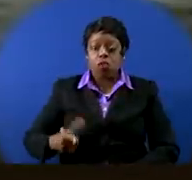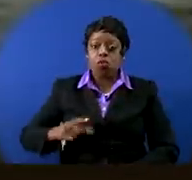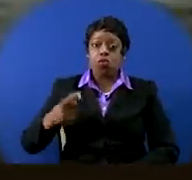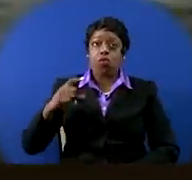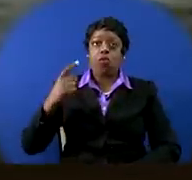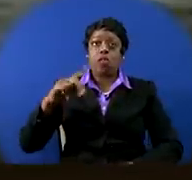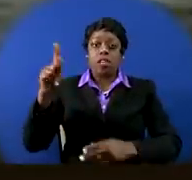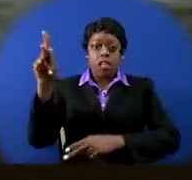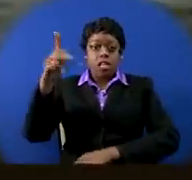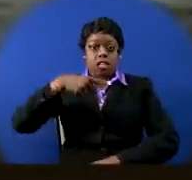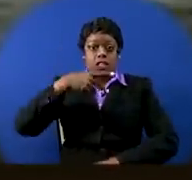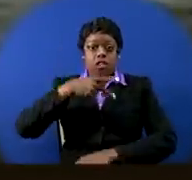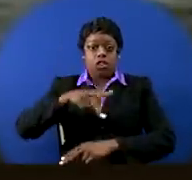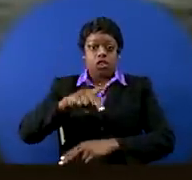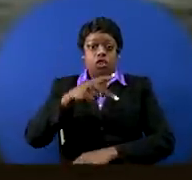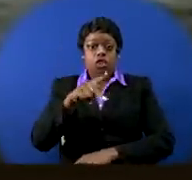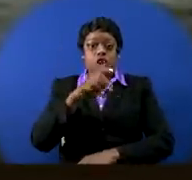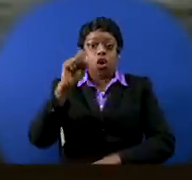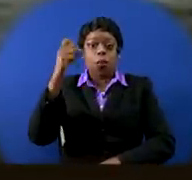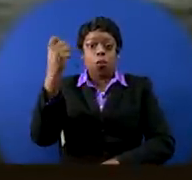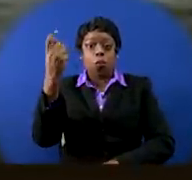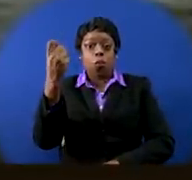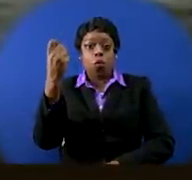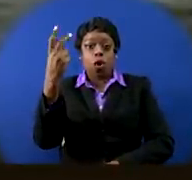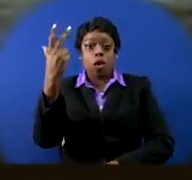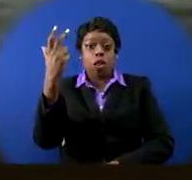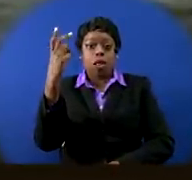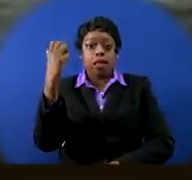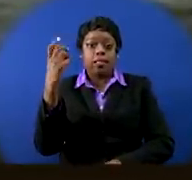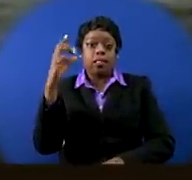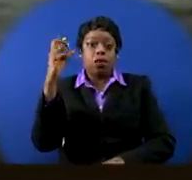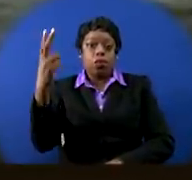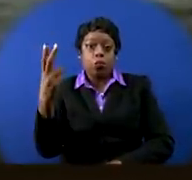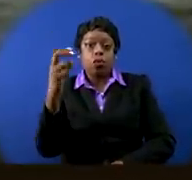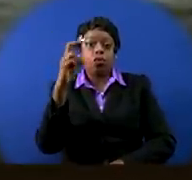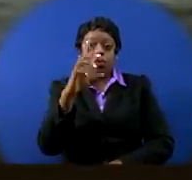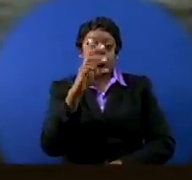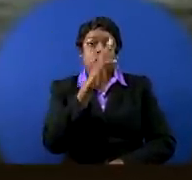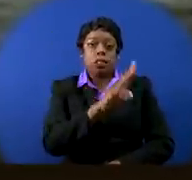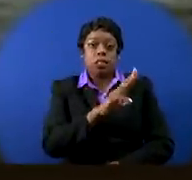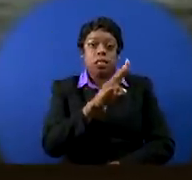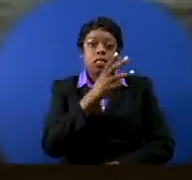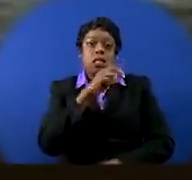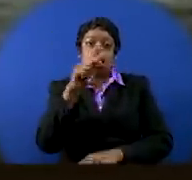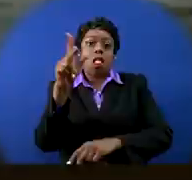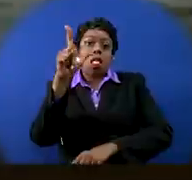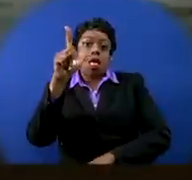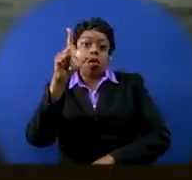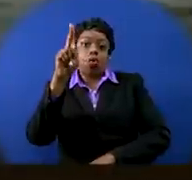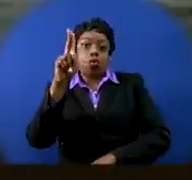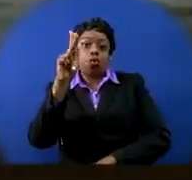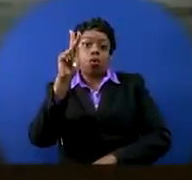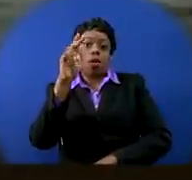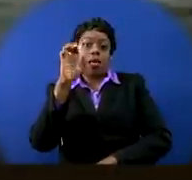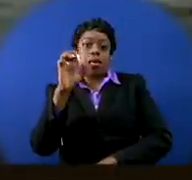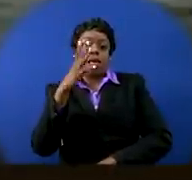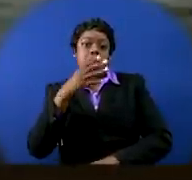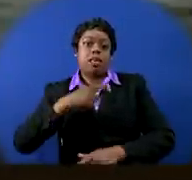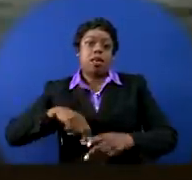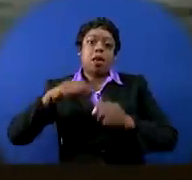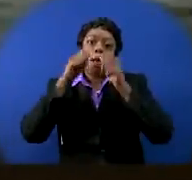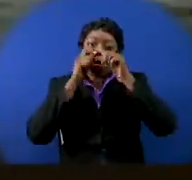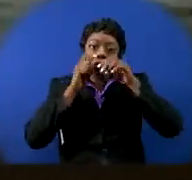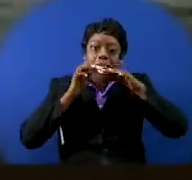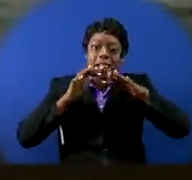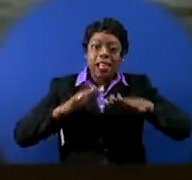from Psalm 118, verse 26. But the gospel writer Luke puts his own spin on it. Luke puts a spin on it that says, blessed is